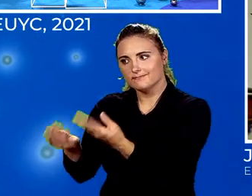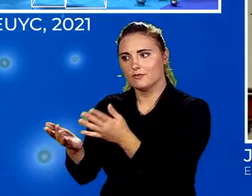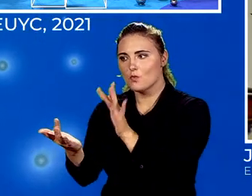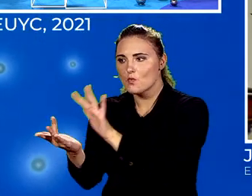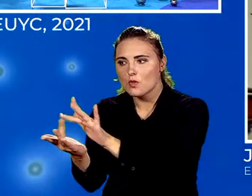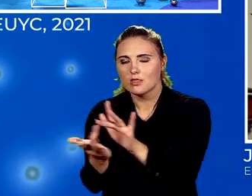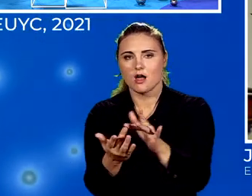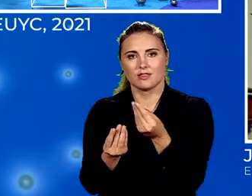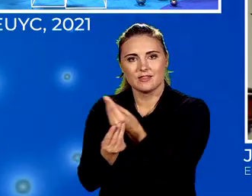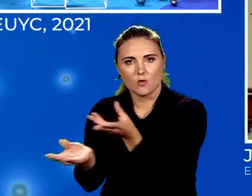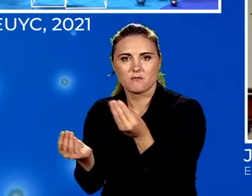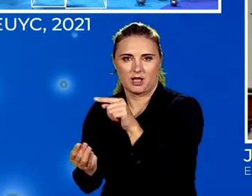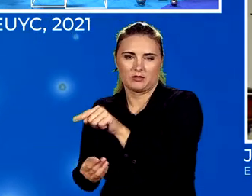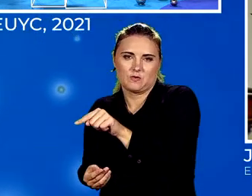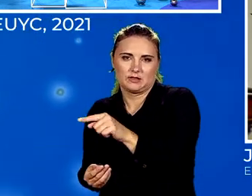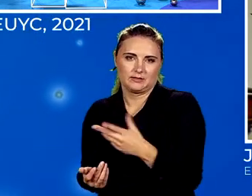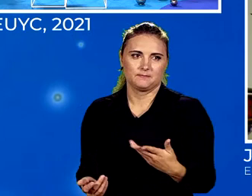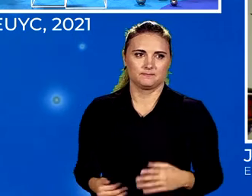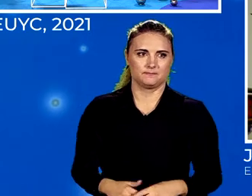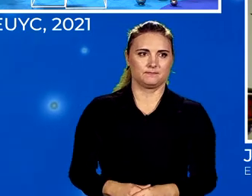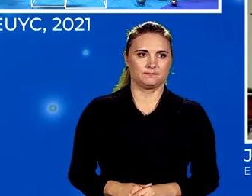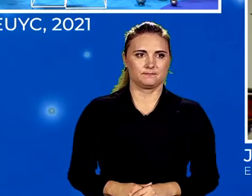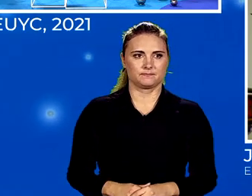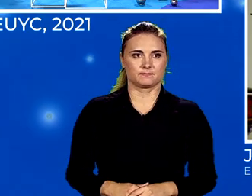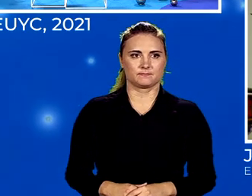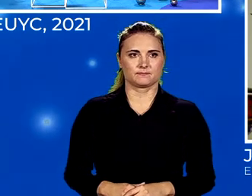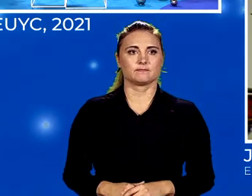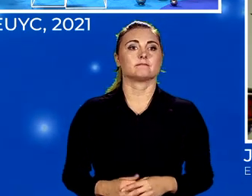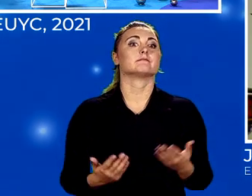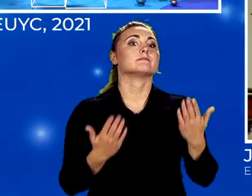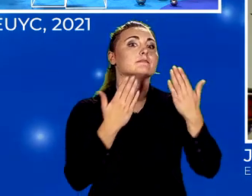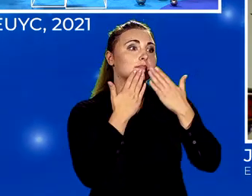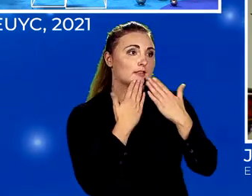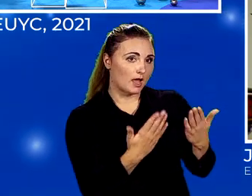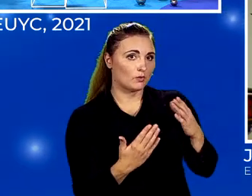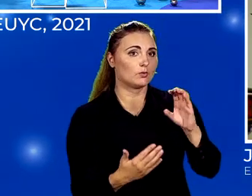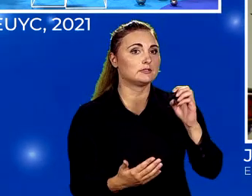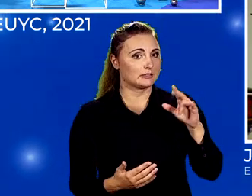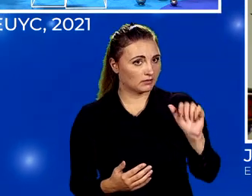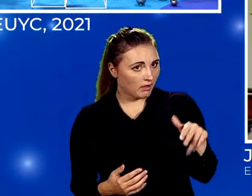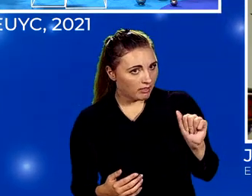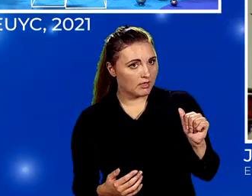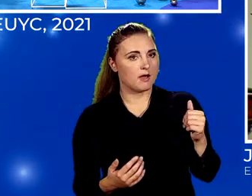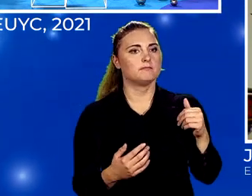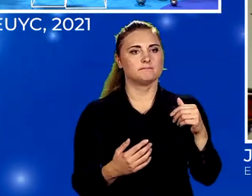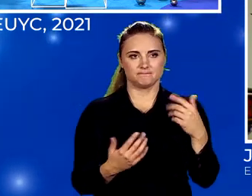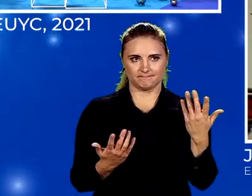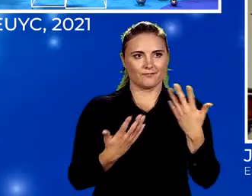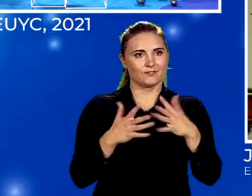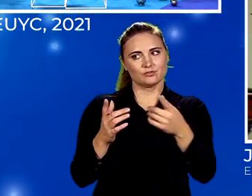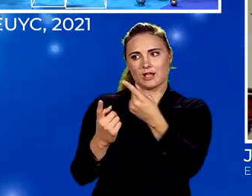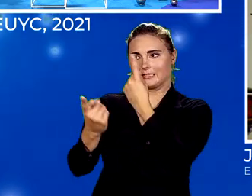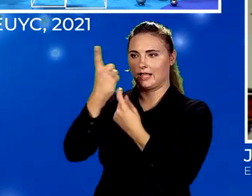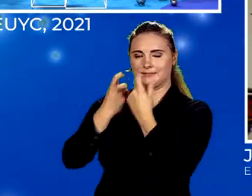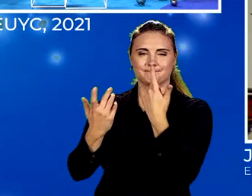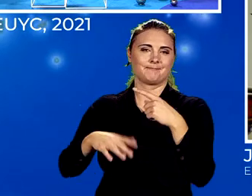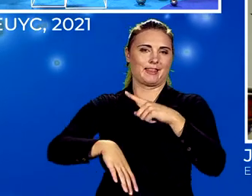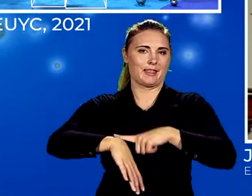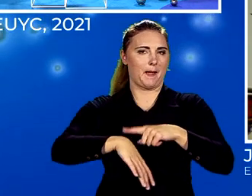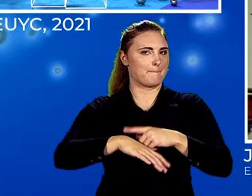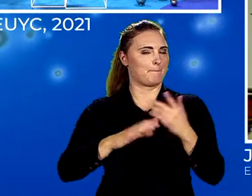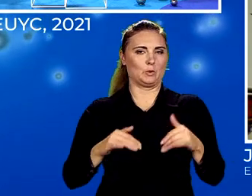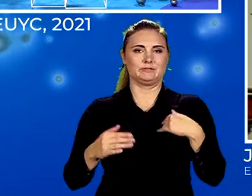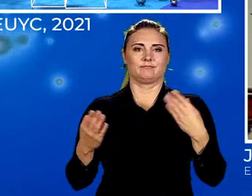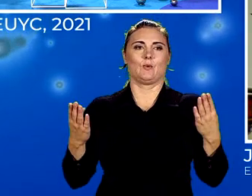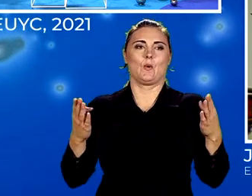Thank you very much, Christiana. Thank you very much for the for our participants who are already asking more questions, but because of time, we would have to stop the